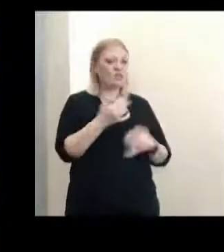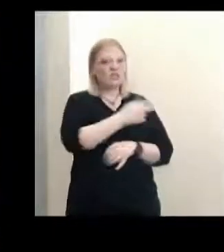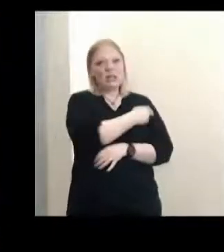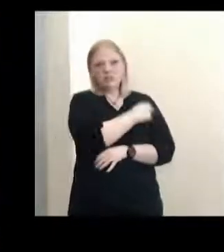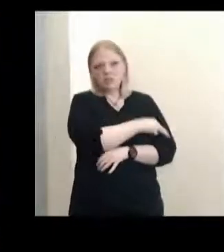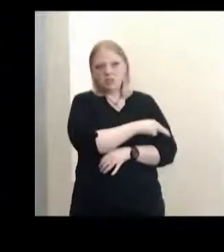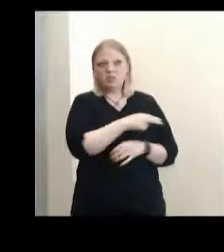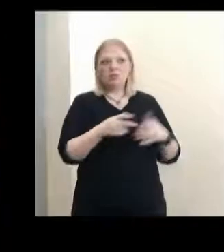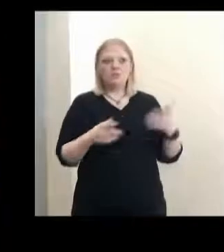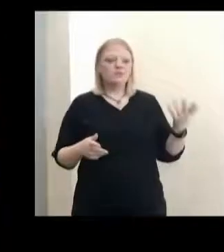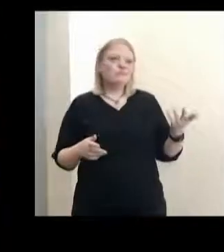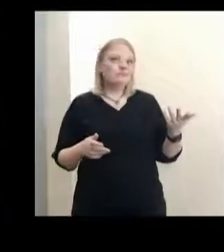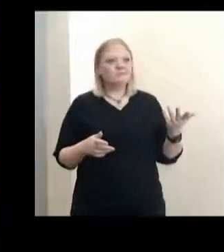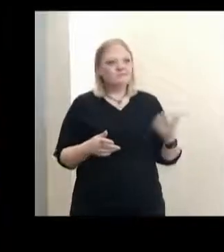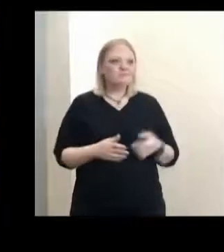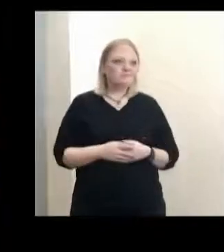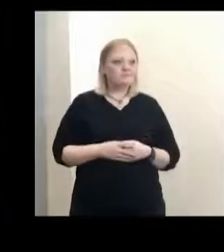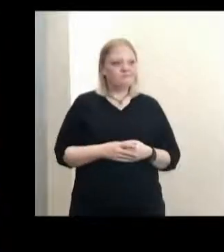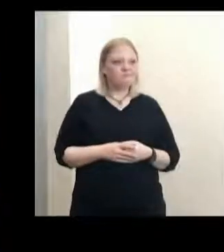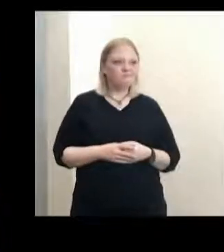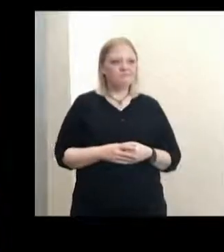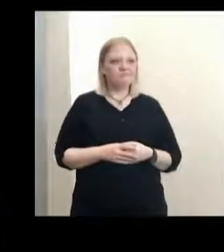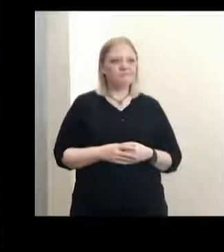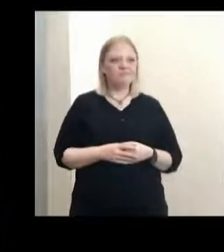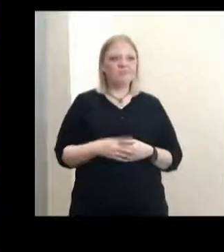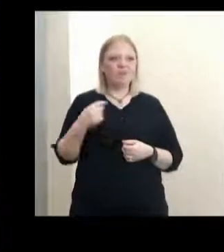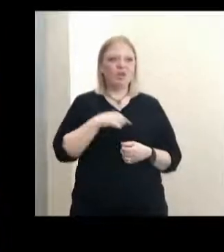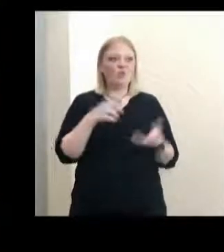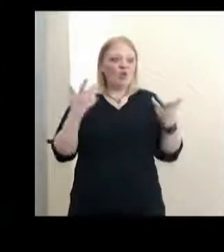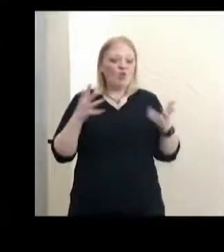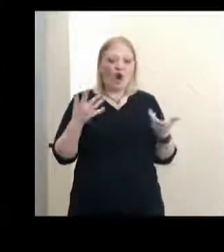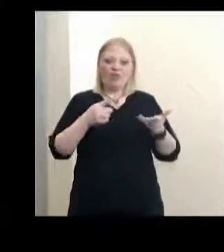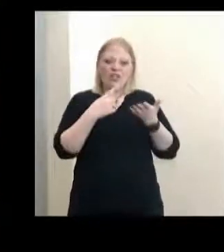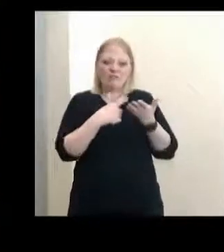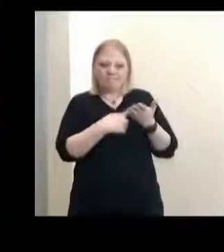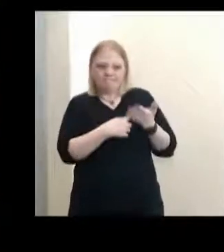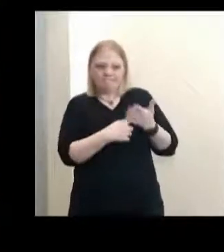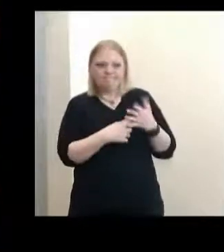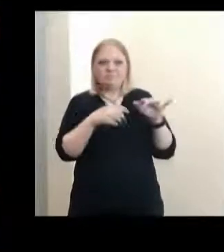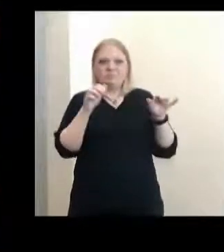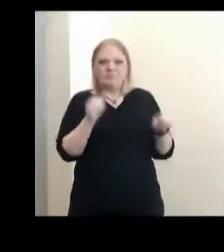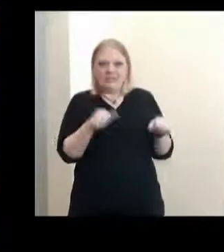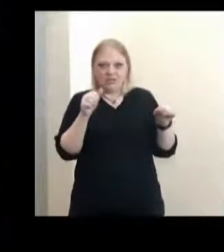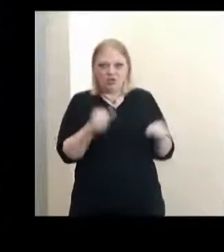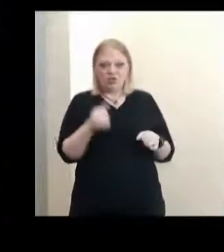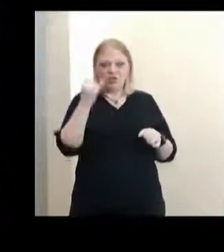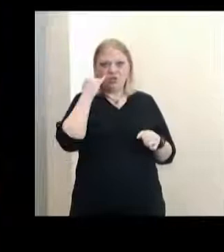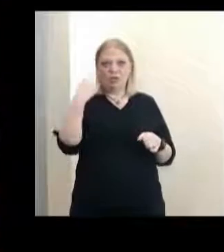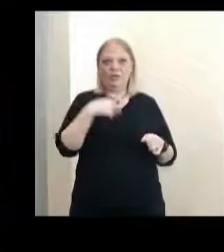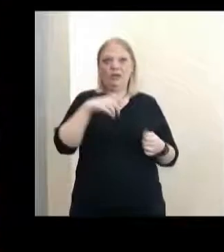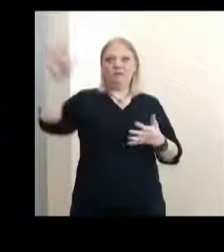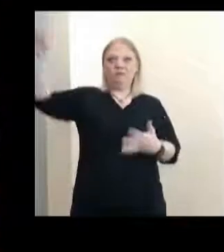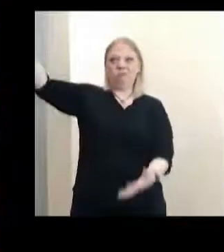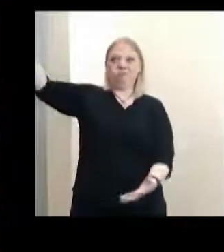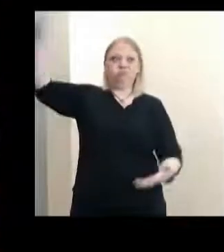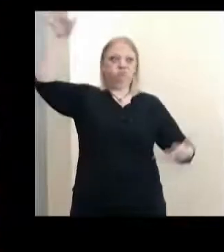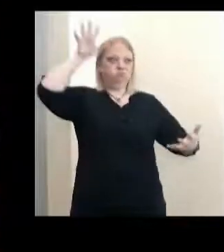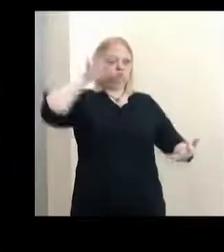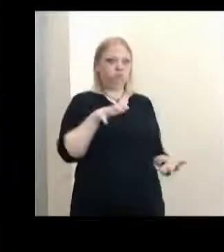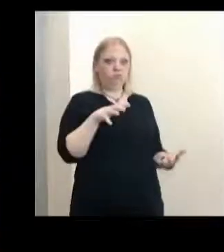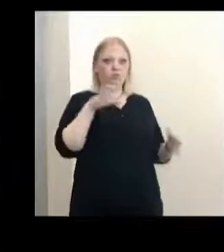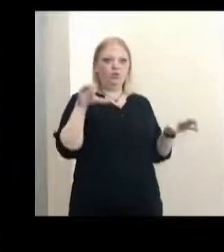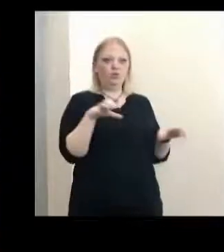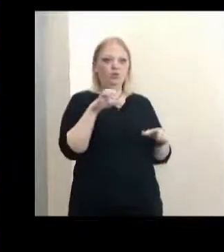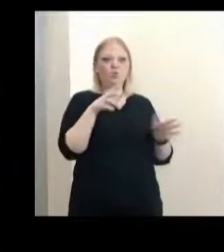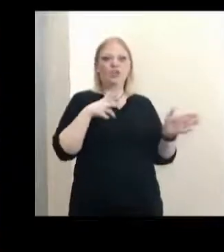it, we're already talking about potential, once we have lots of vaccine, to do a mass vaccination drive-in site